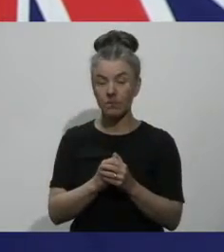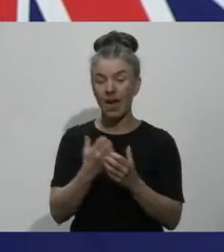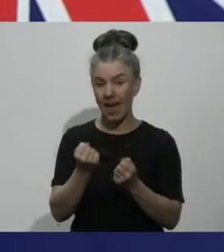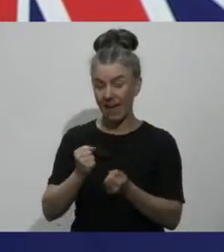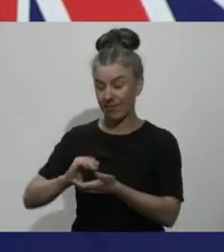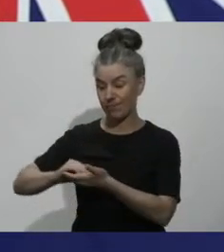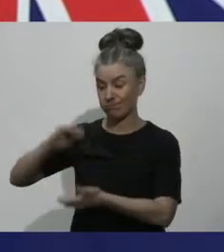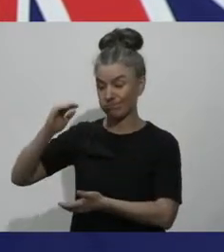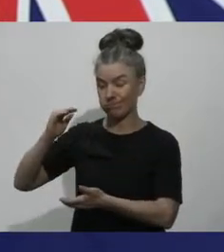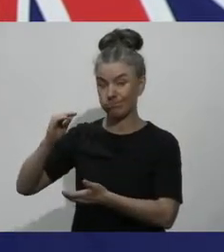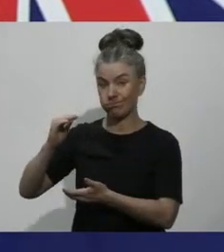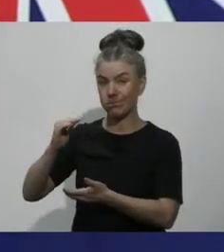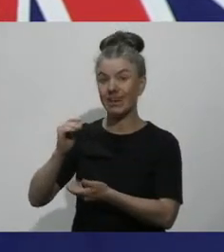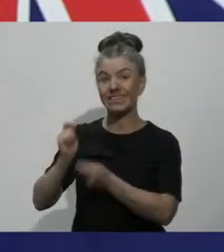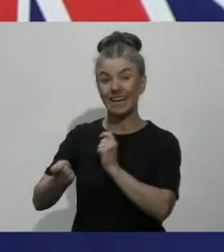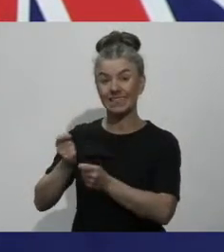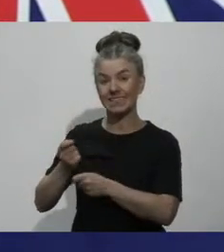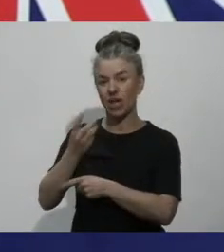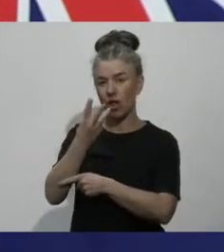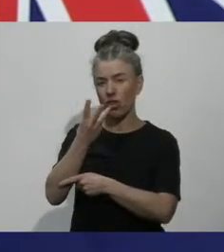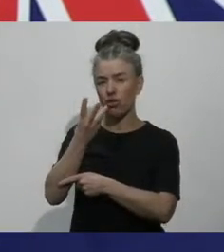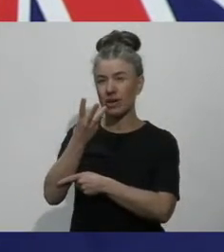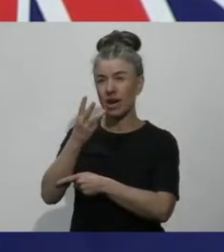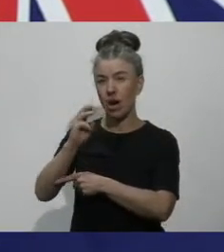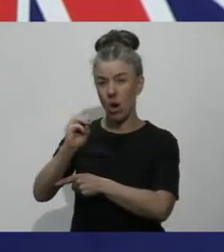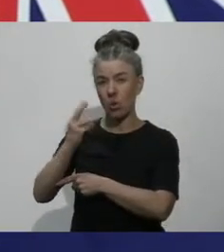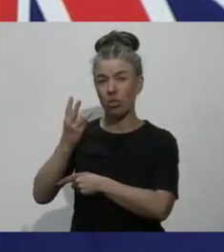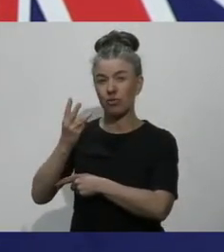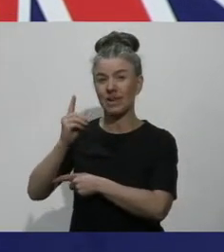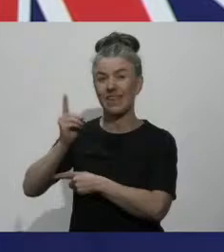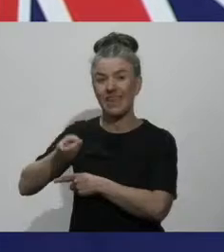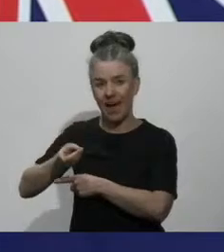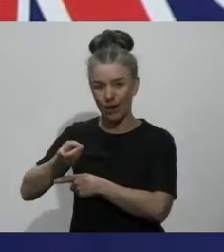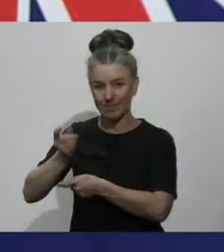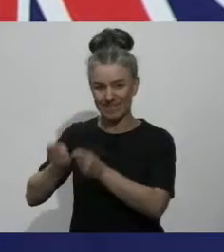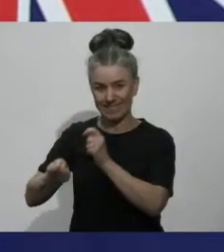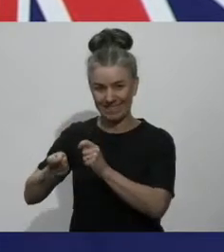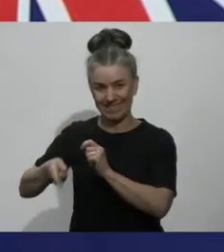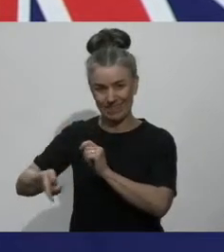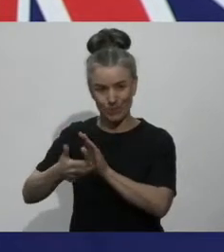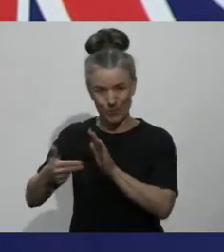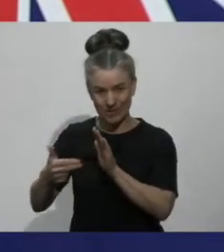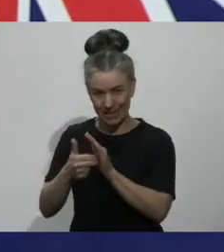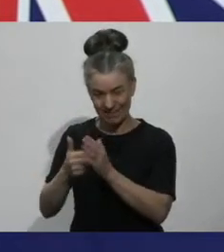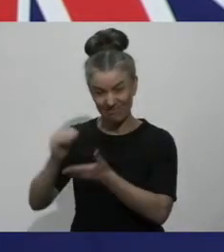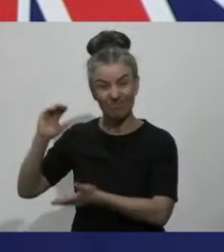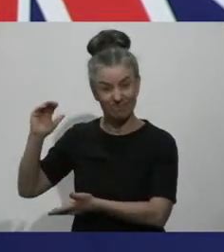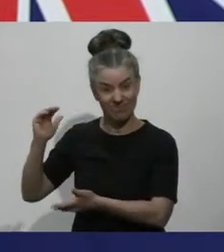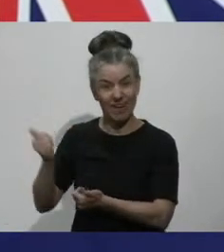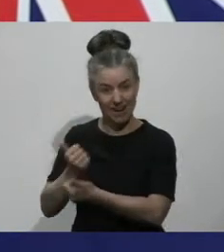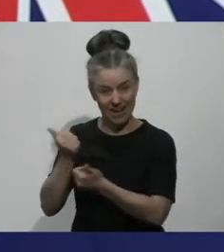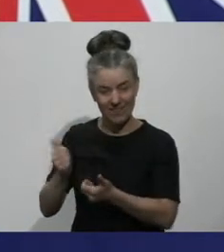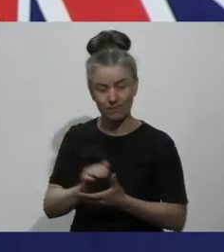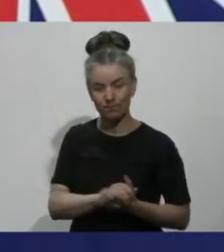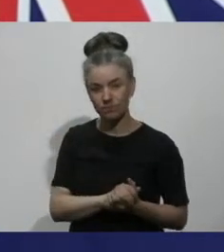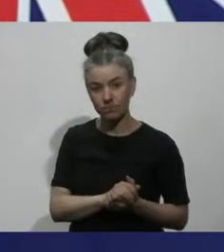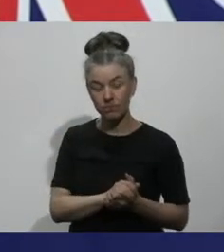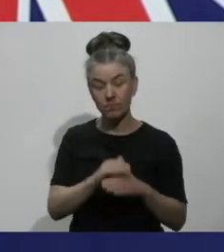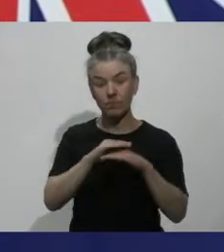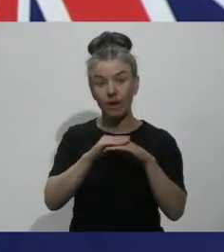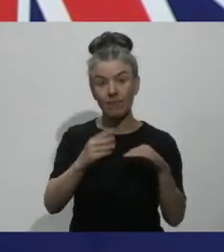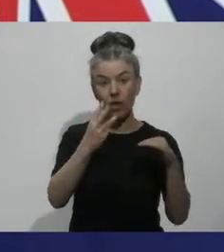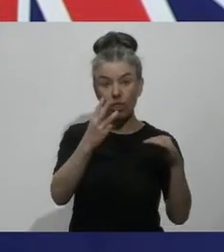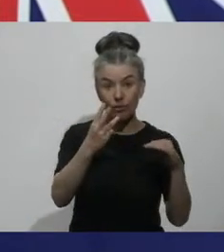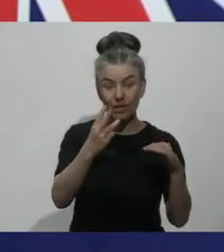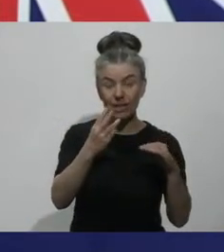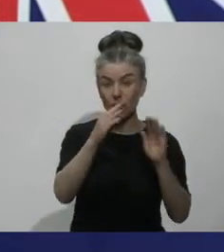a further 303,000 tests currently in New Zealand. The level 3 restrictions and